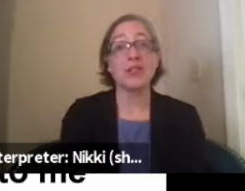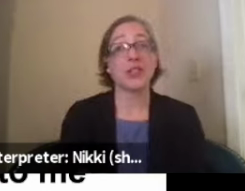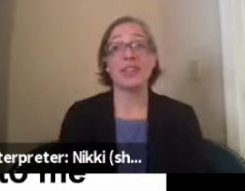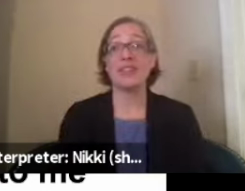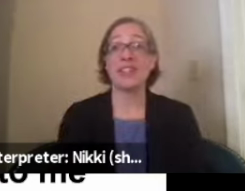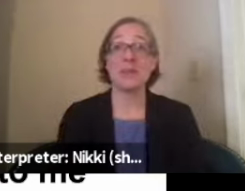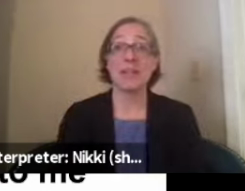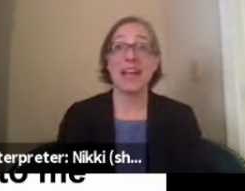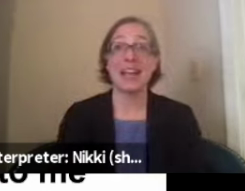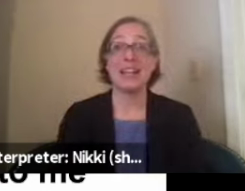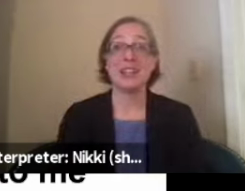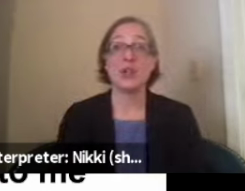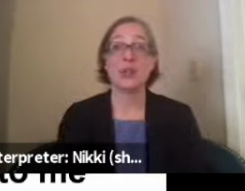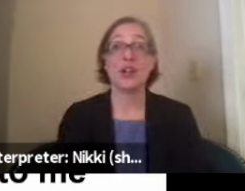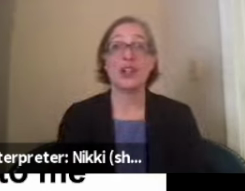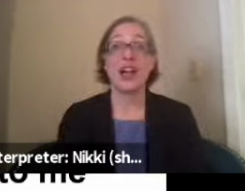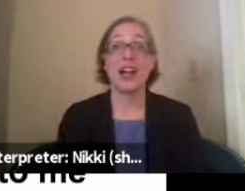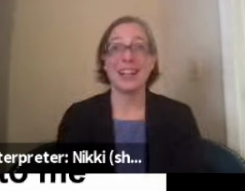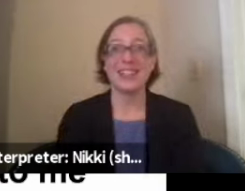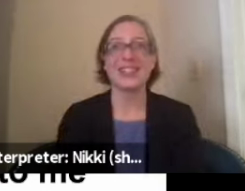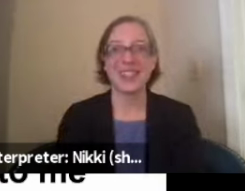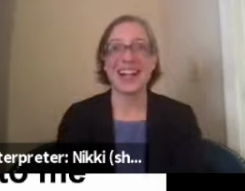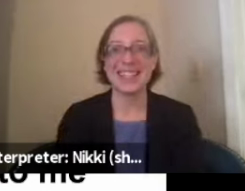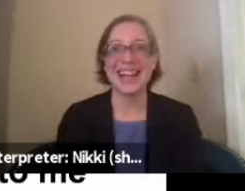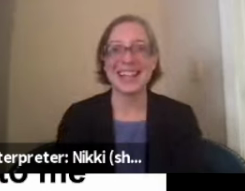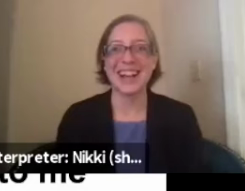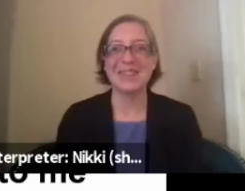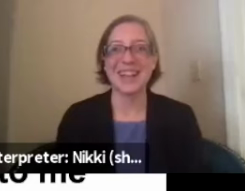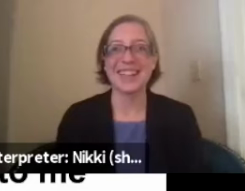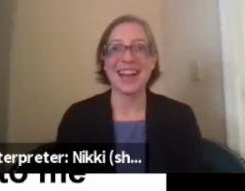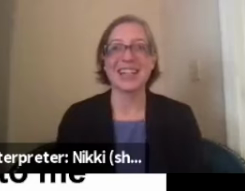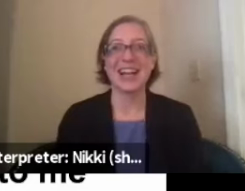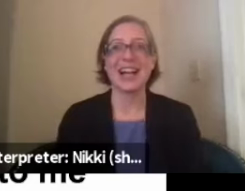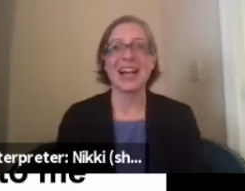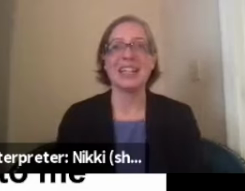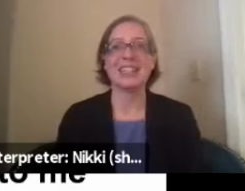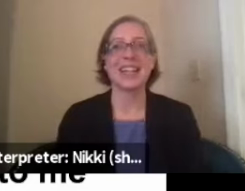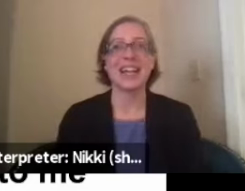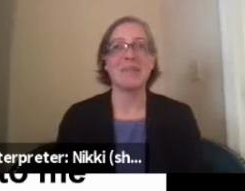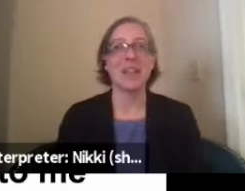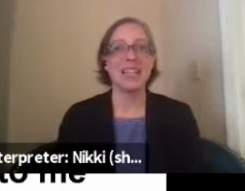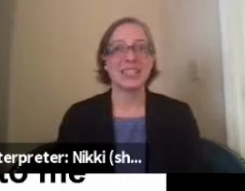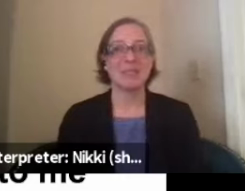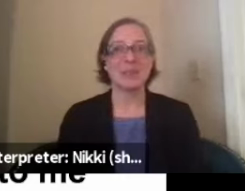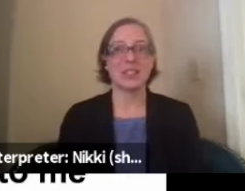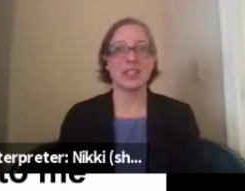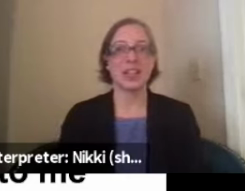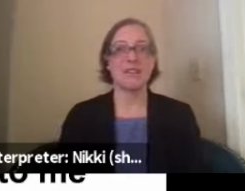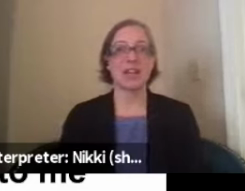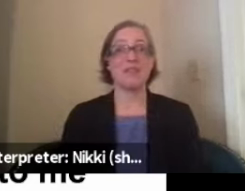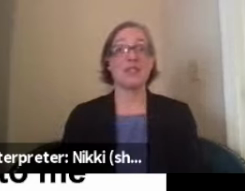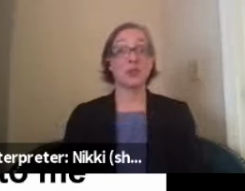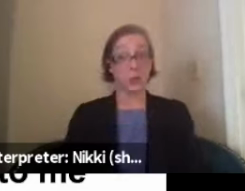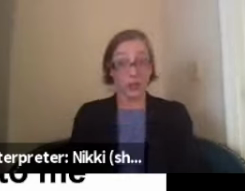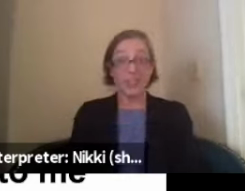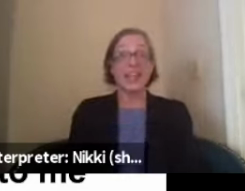I'm not sure if this woman had an interpreter or not. I just realized that. I thought about that. It seems this was